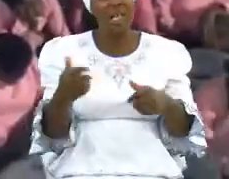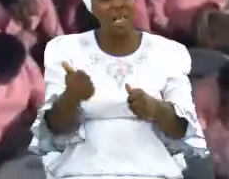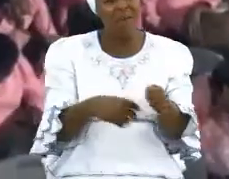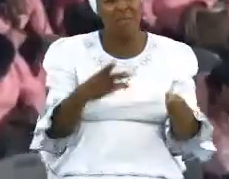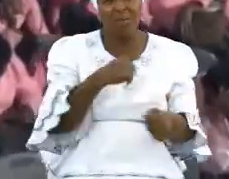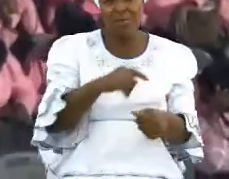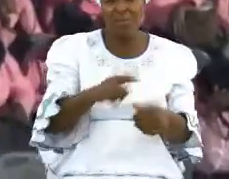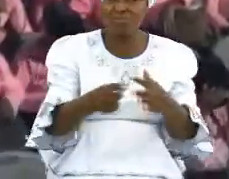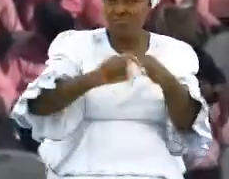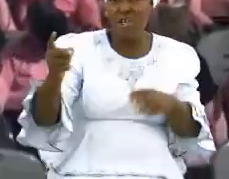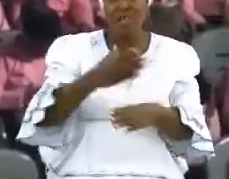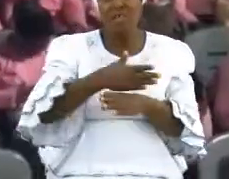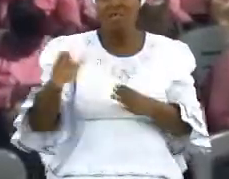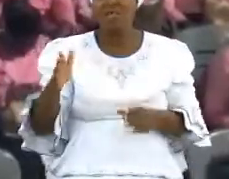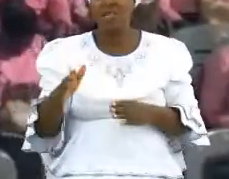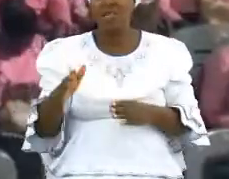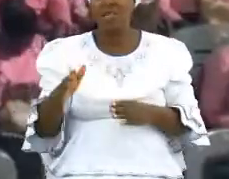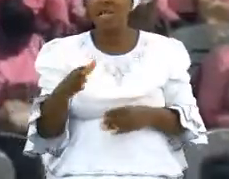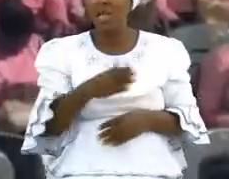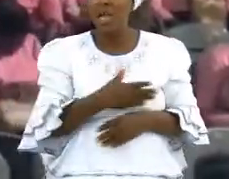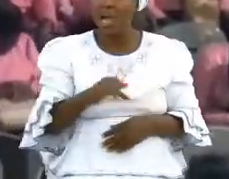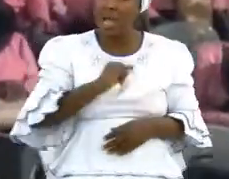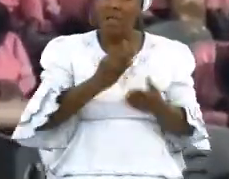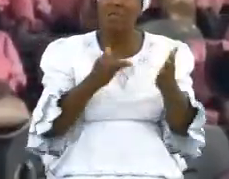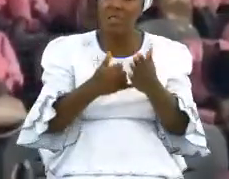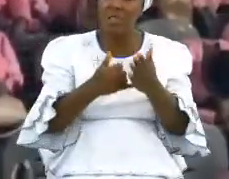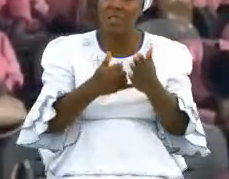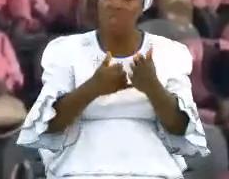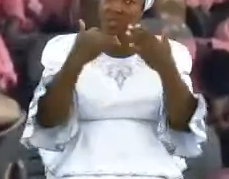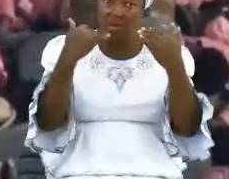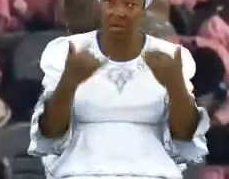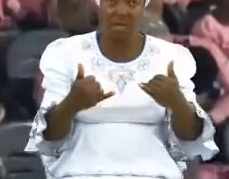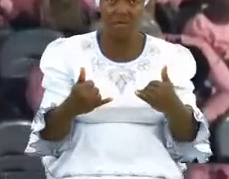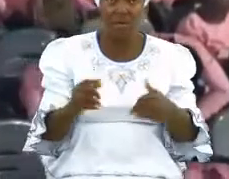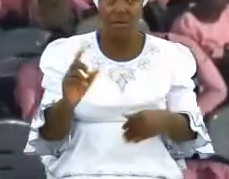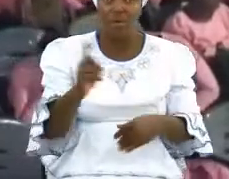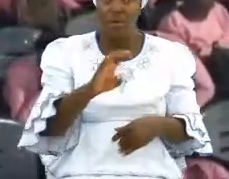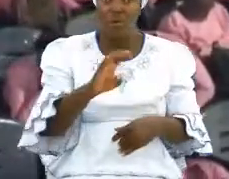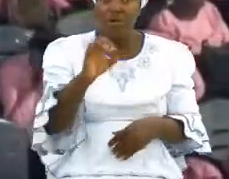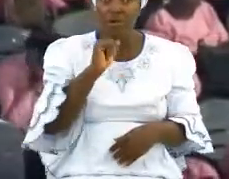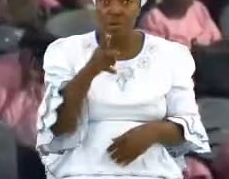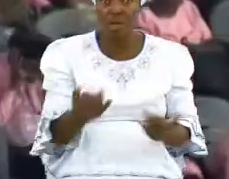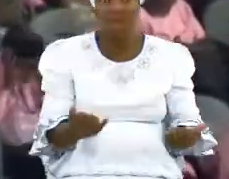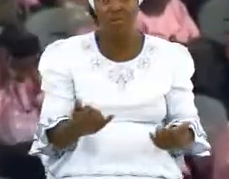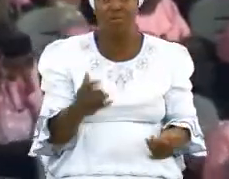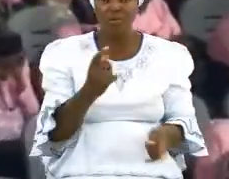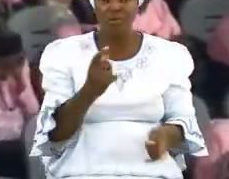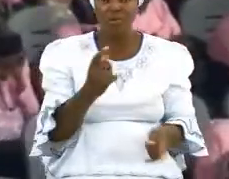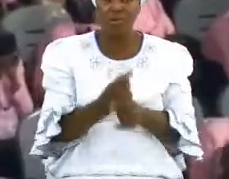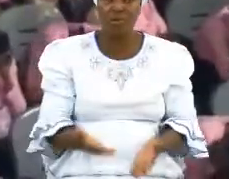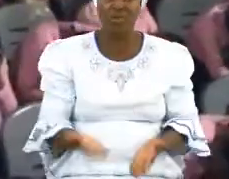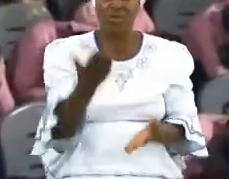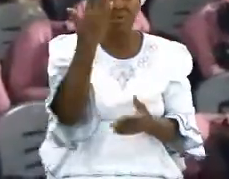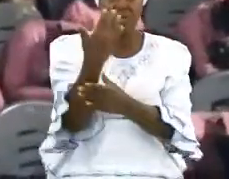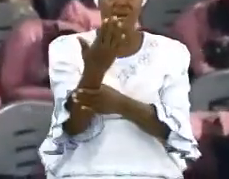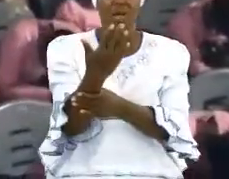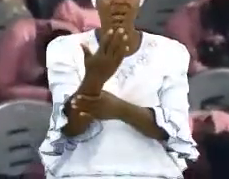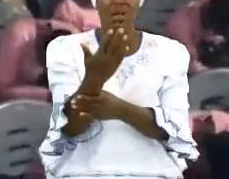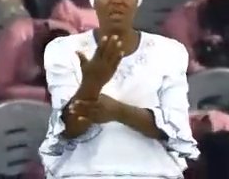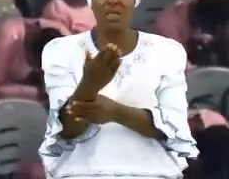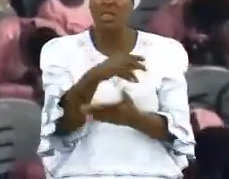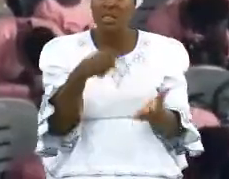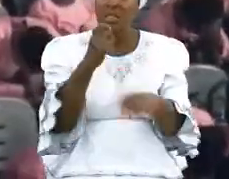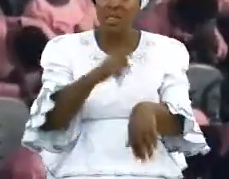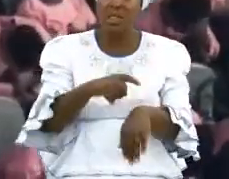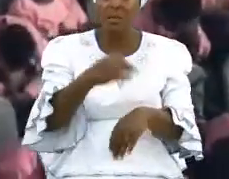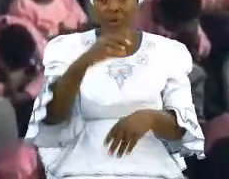vanish away. I want it now. Wherever you are, raise up your hand. It's the moment of